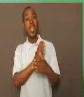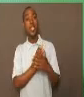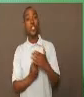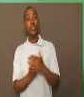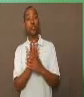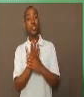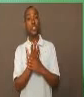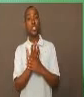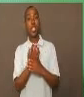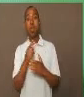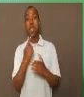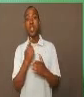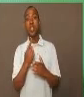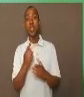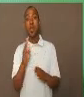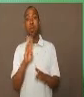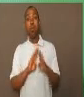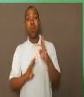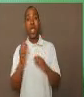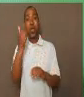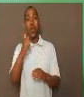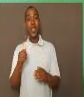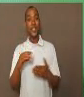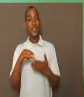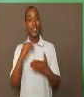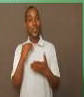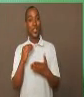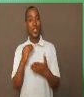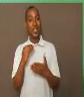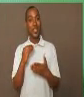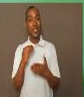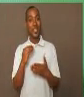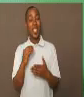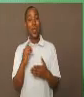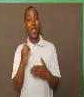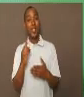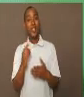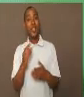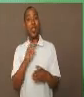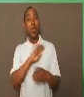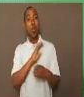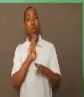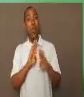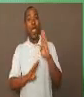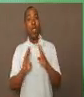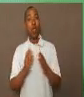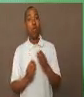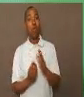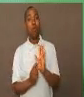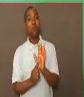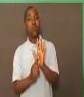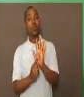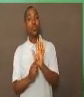like biogas, as well as a few biofuels. Are you ready